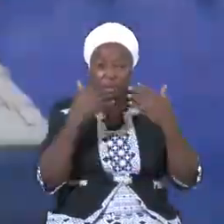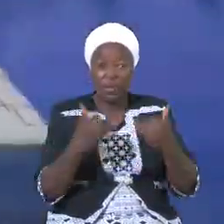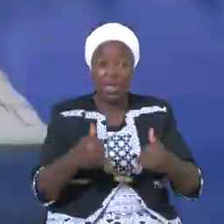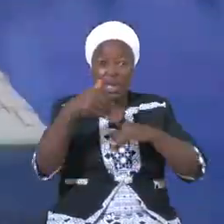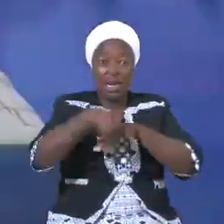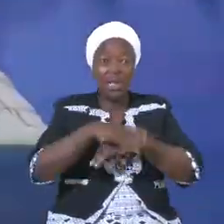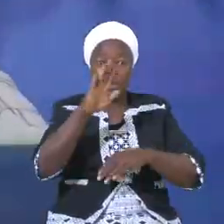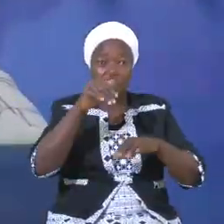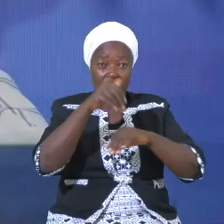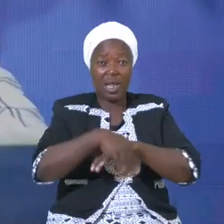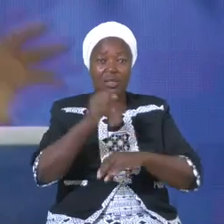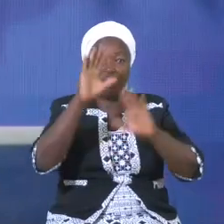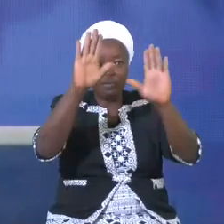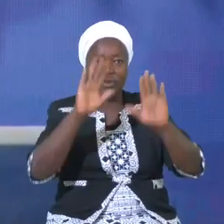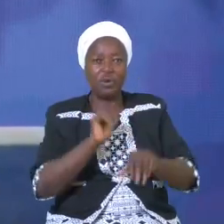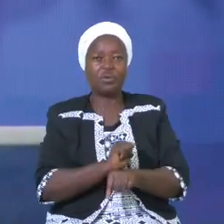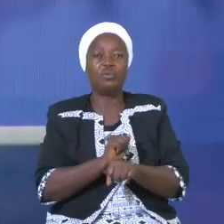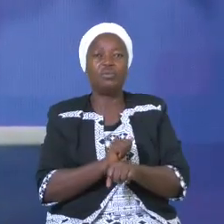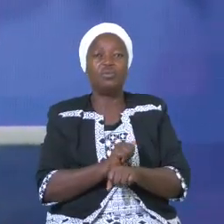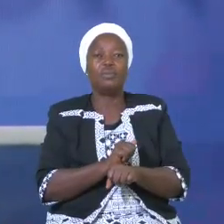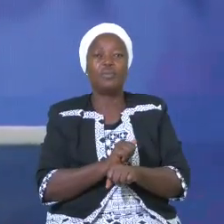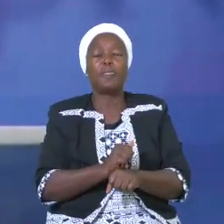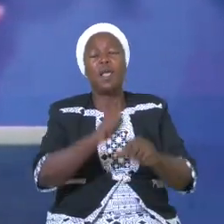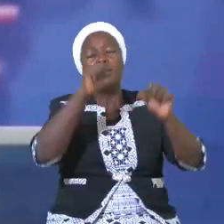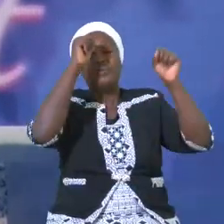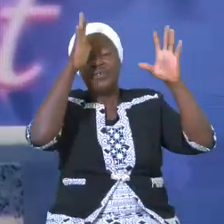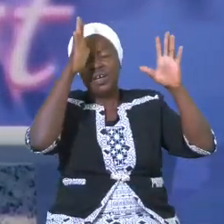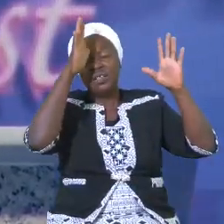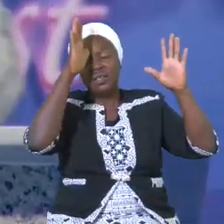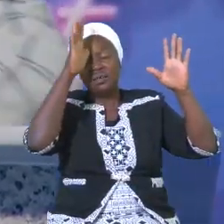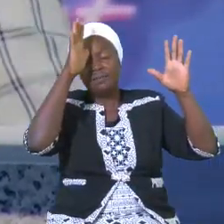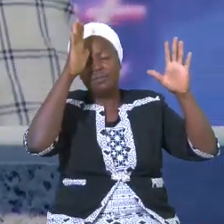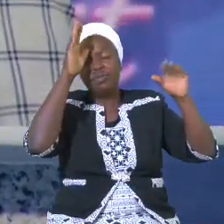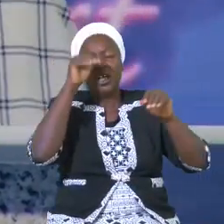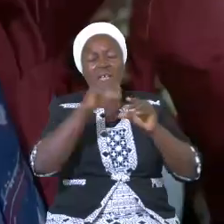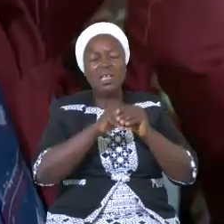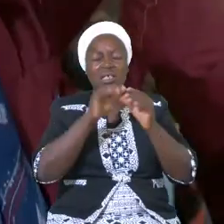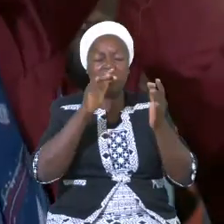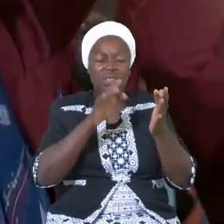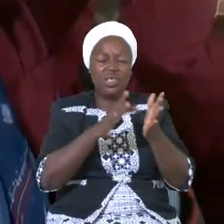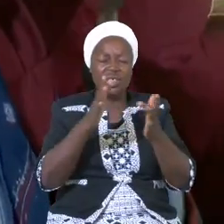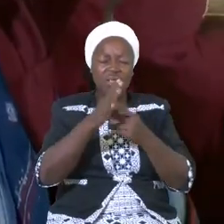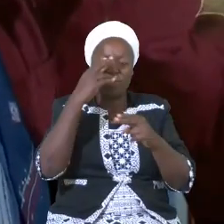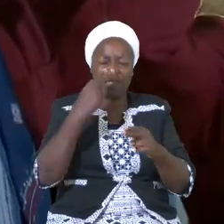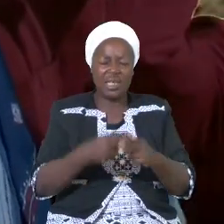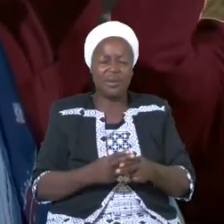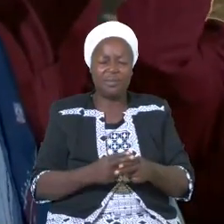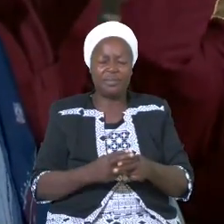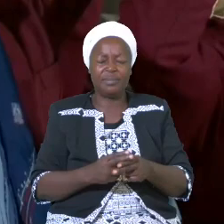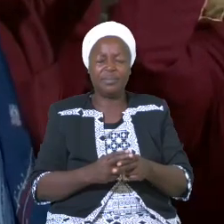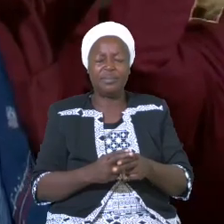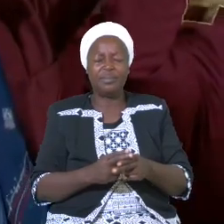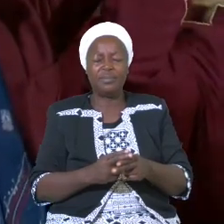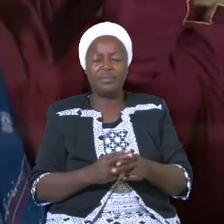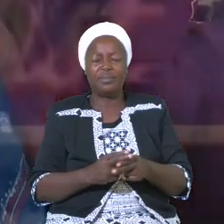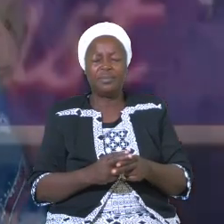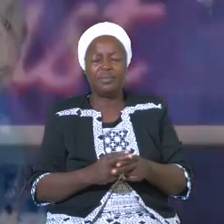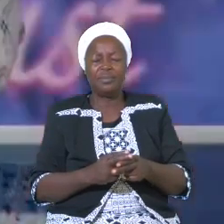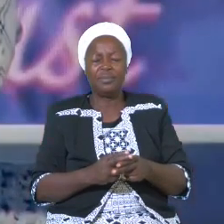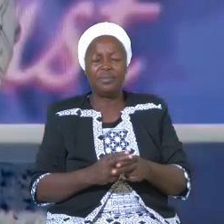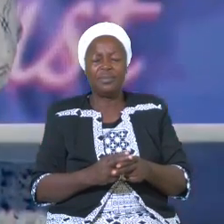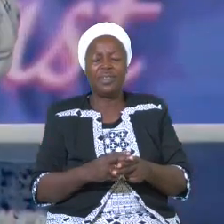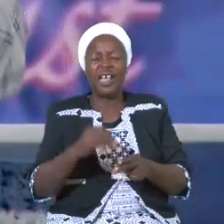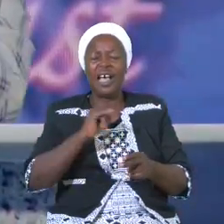night of merit father in jesus name i